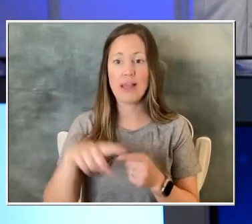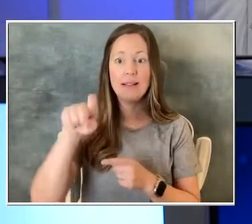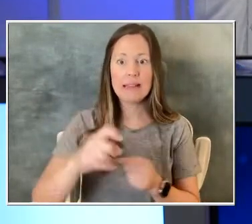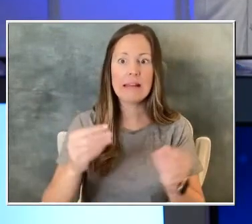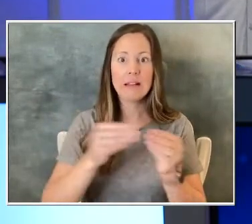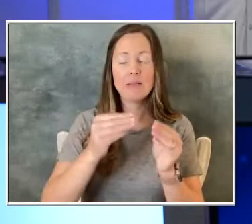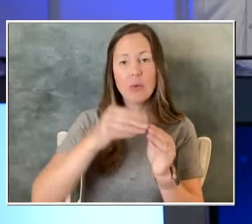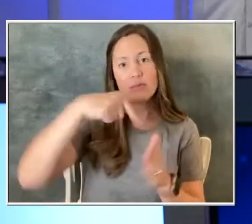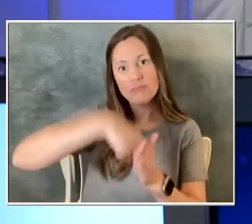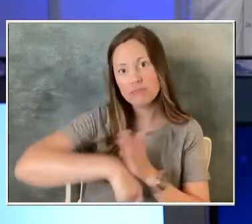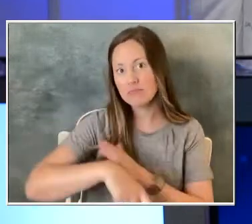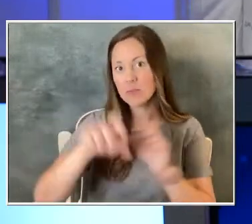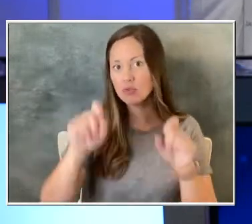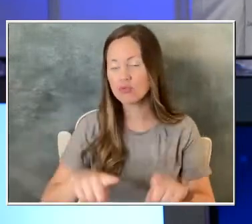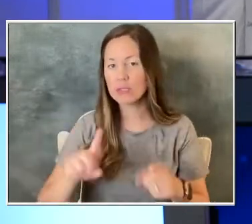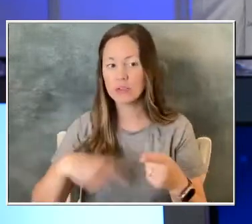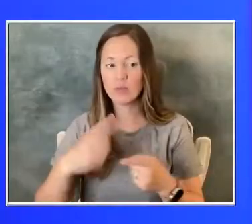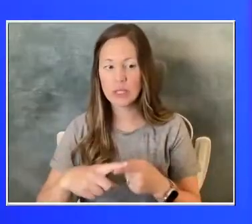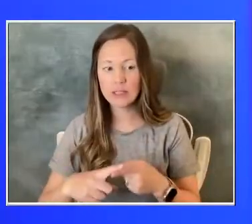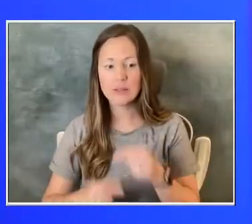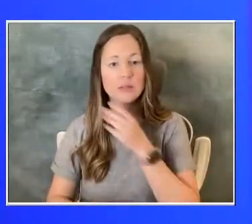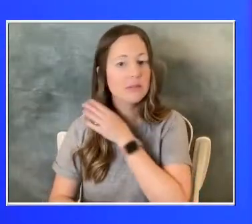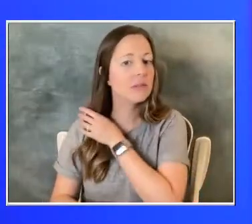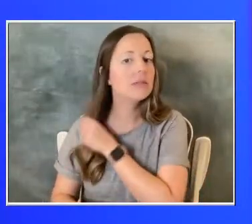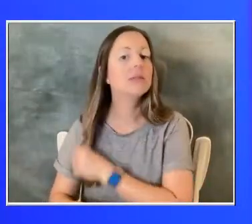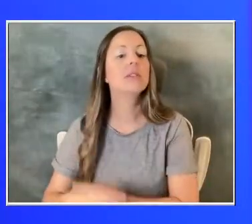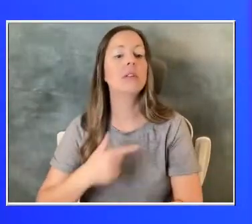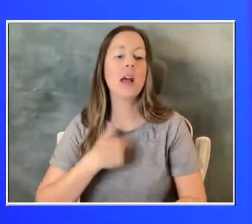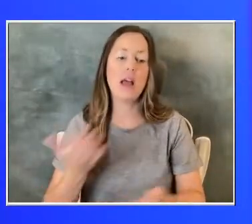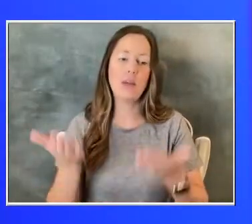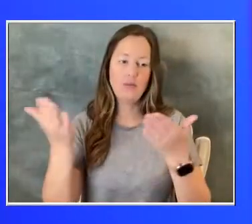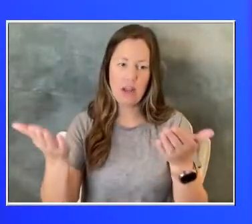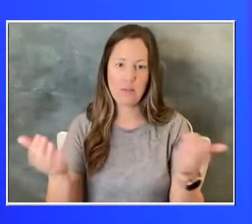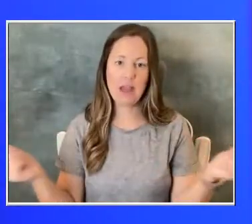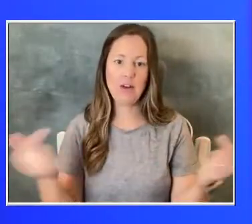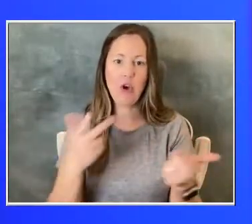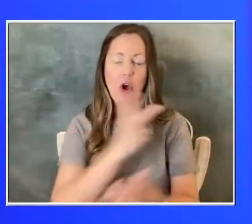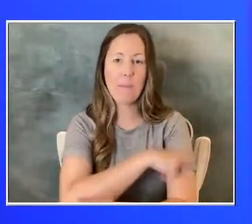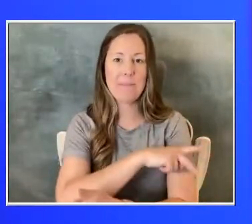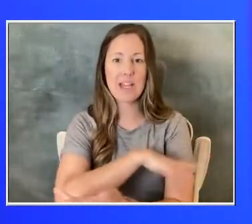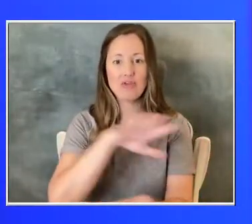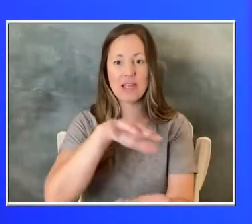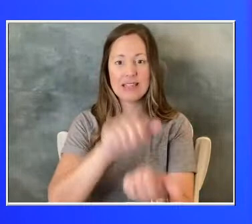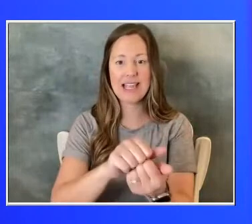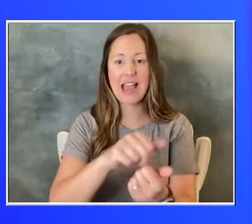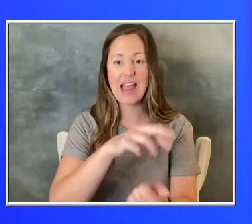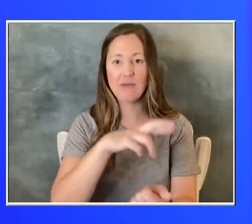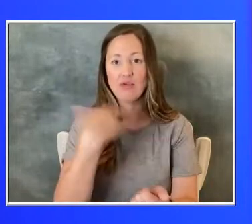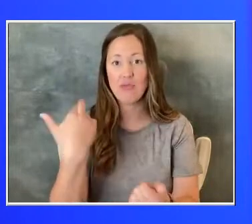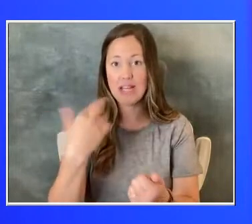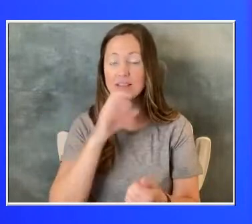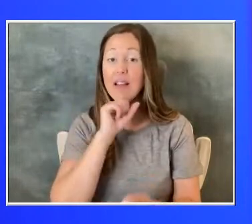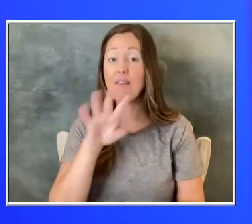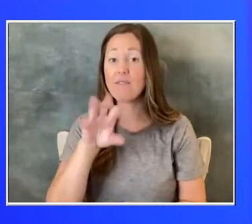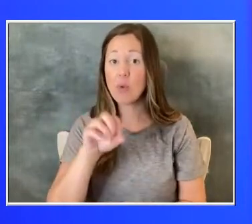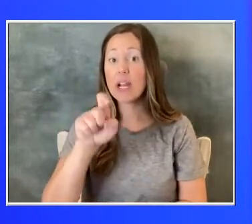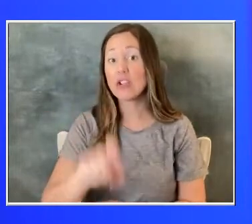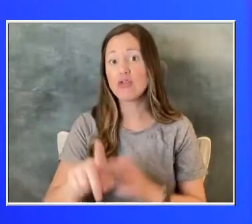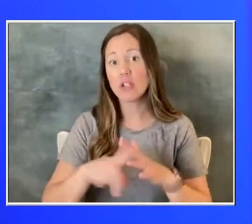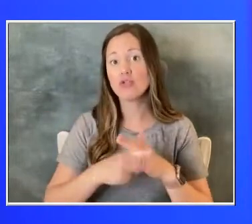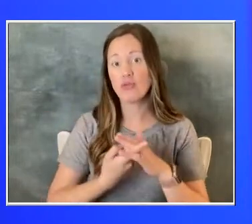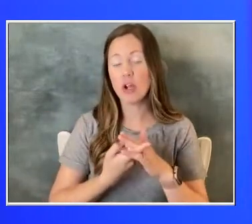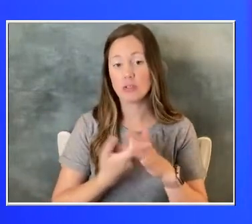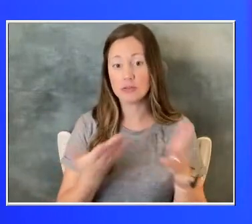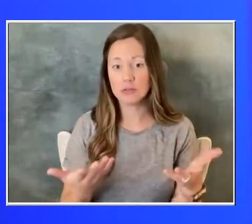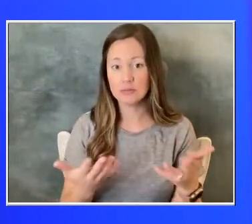screening? I recommend all patients, that are average risk. Once you turn 40, you should start getting a mammogram. And, I